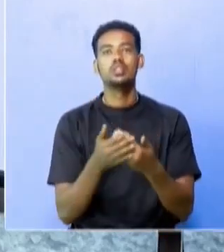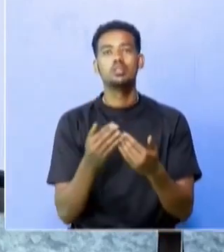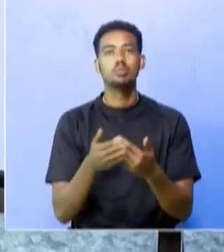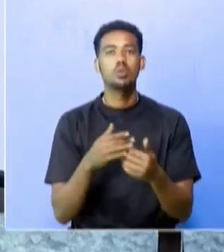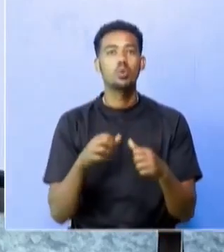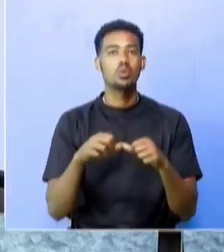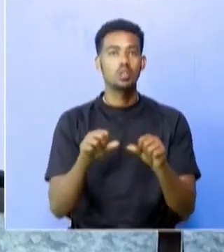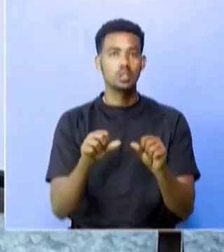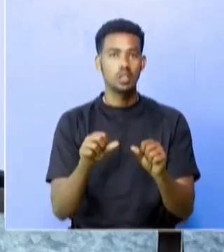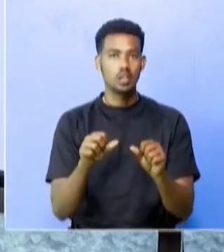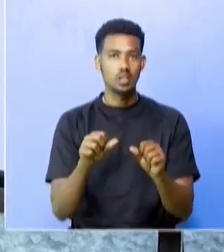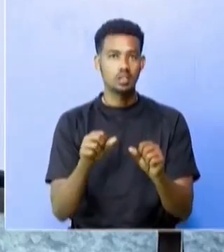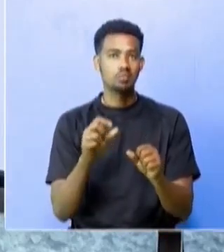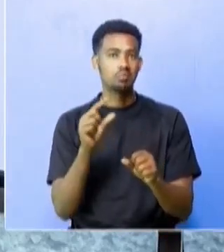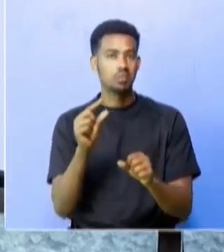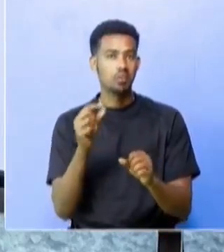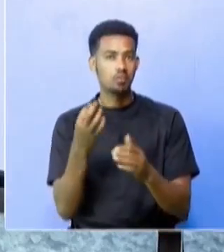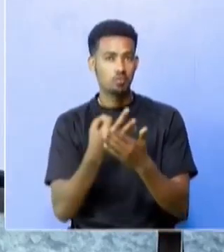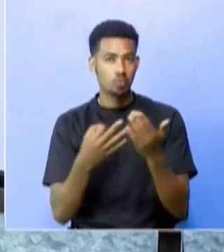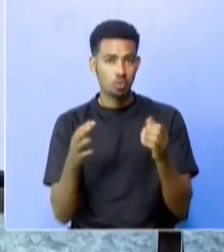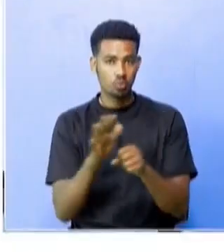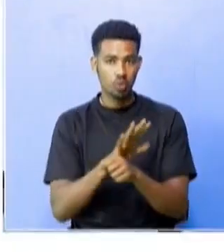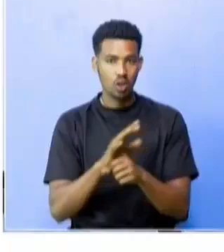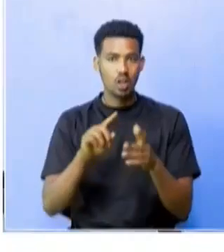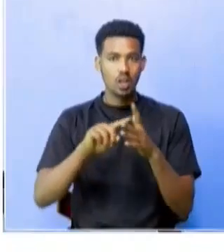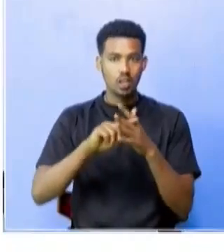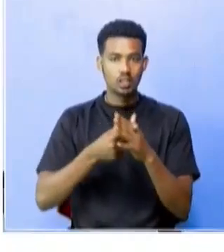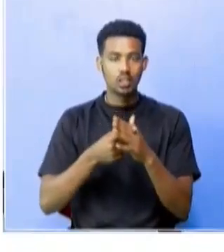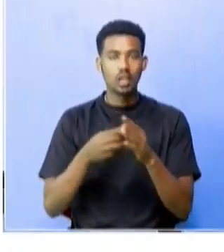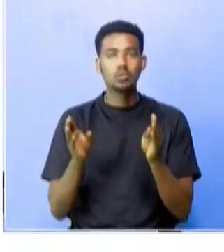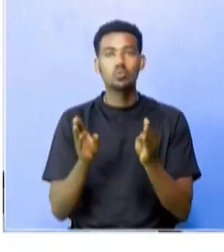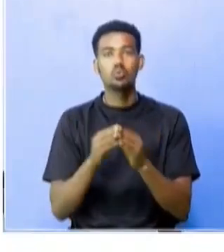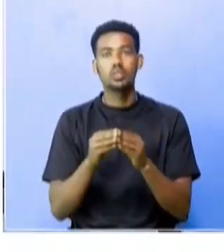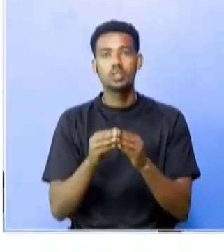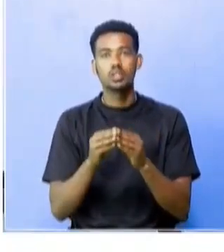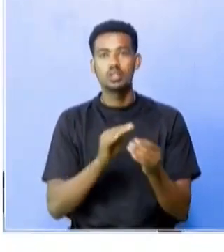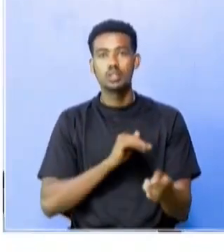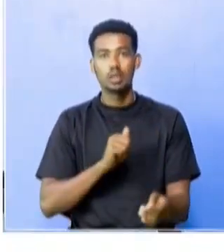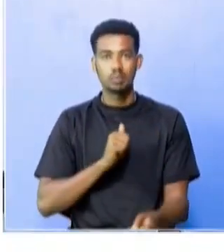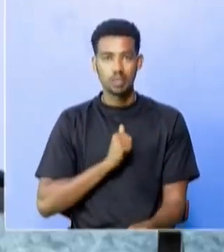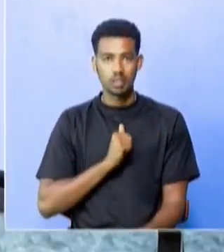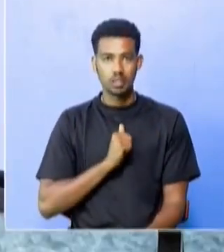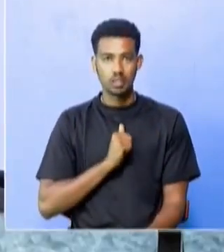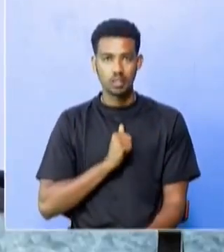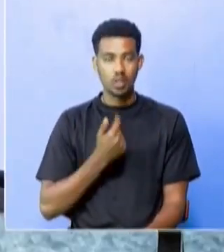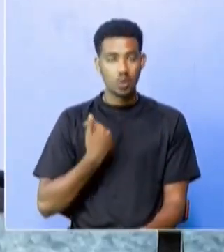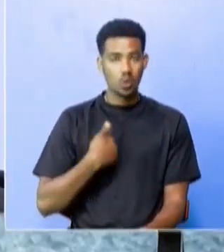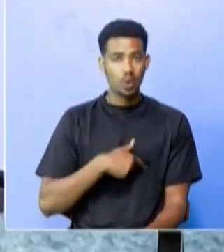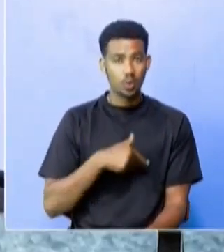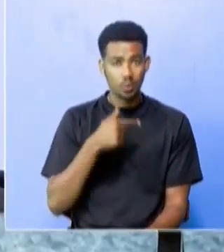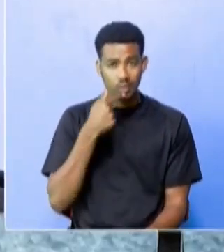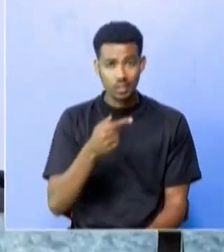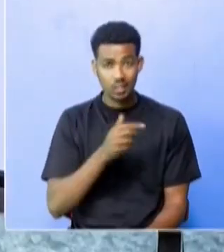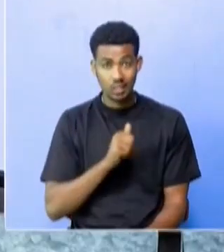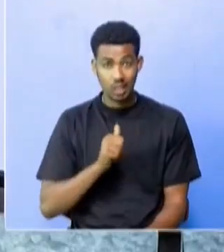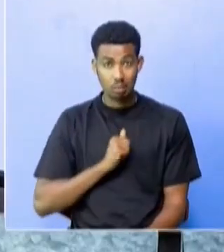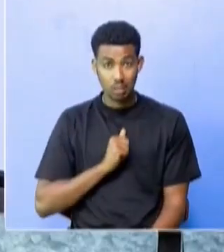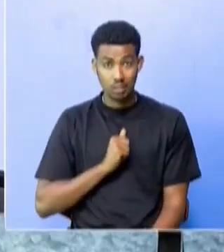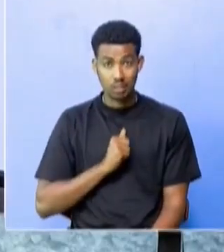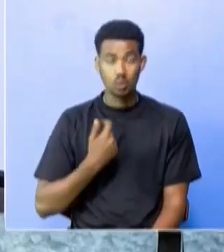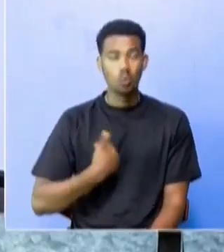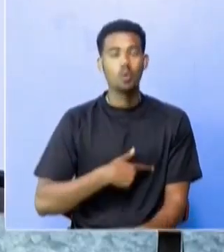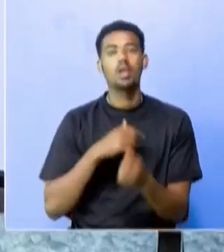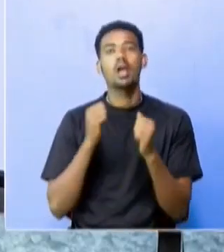some formula. For example, start with subject. So when we say subject, we can